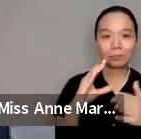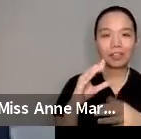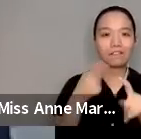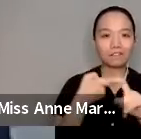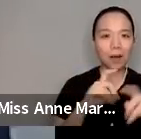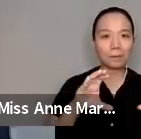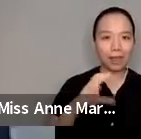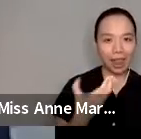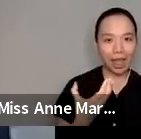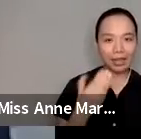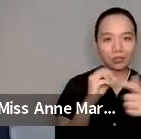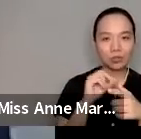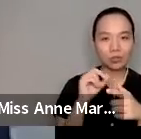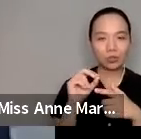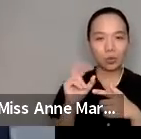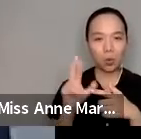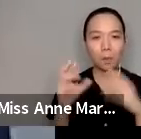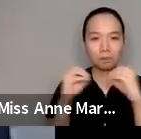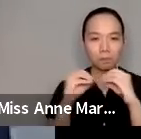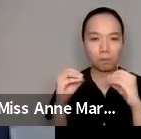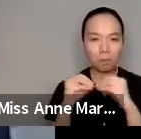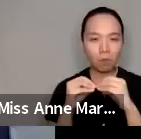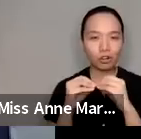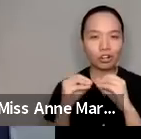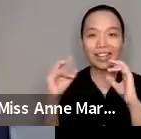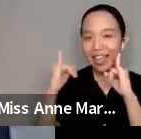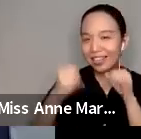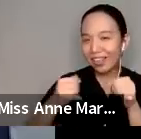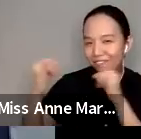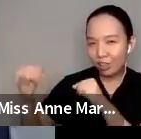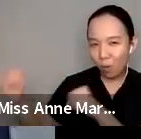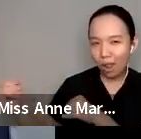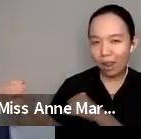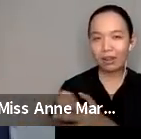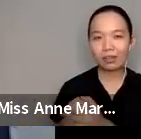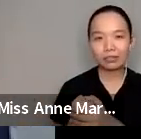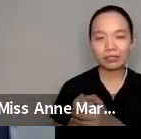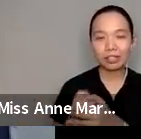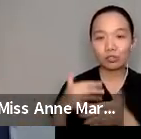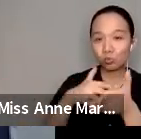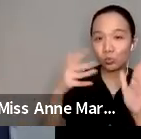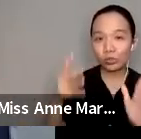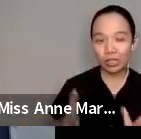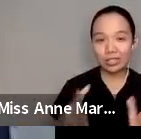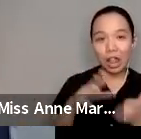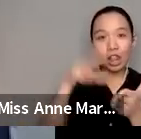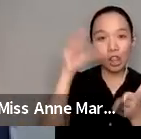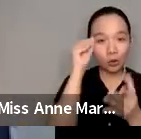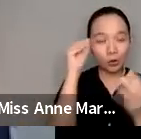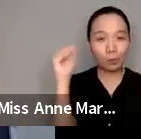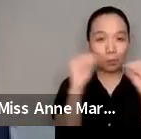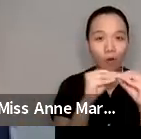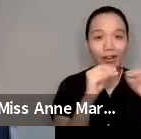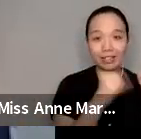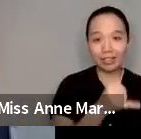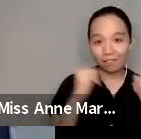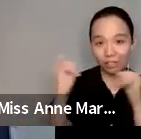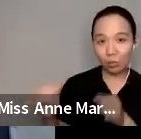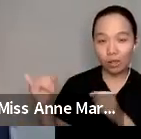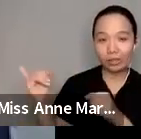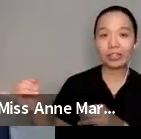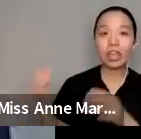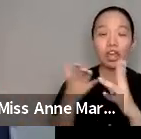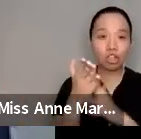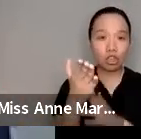class or mass to more individual mode. The students learn more individually through